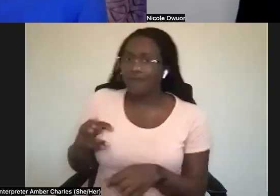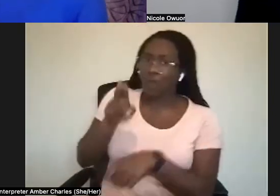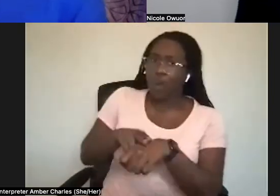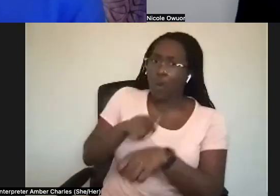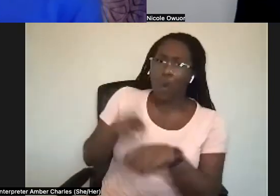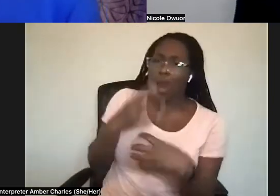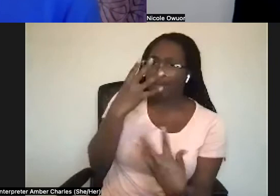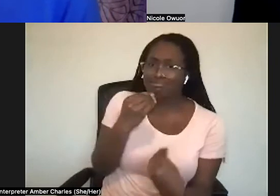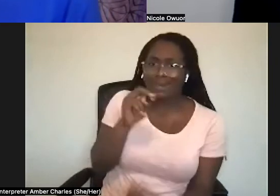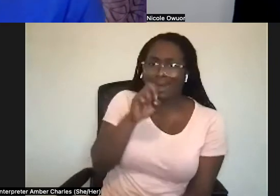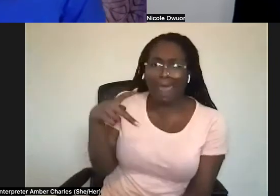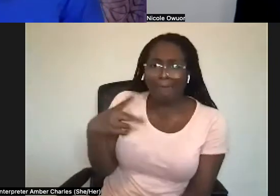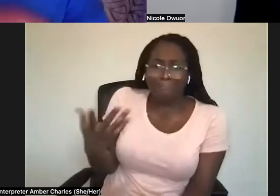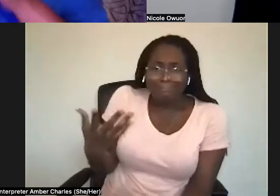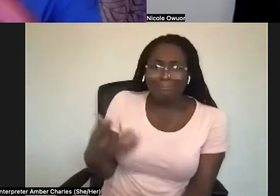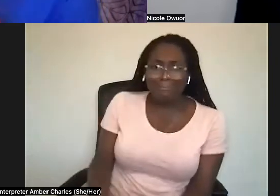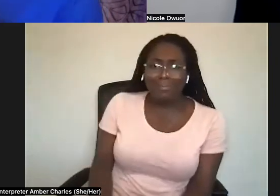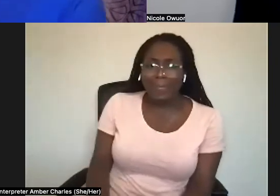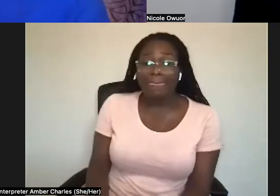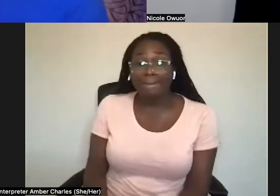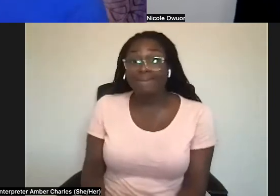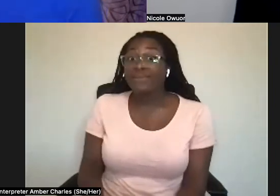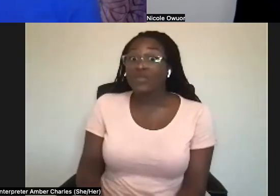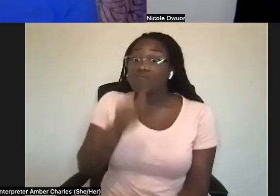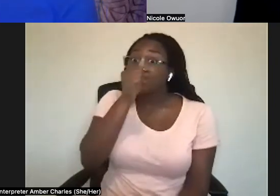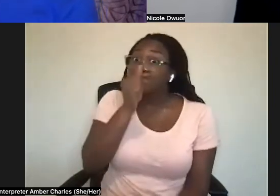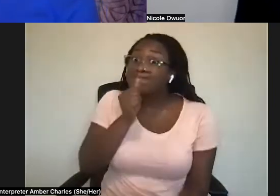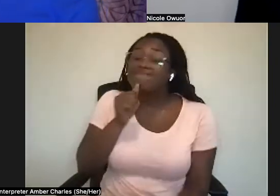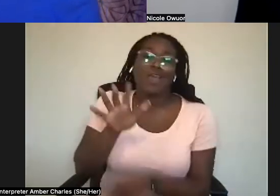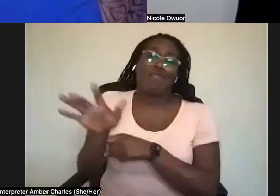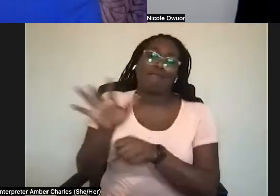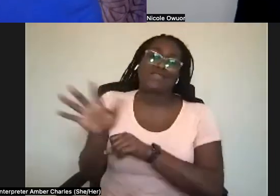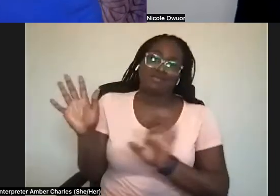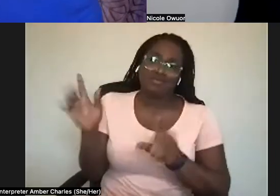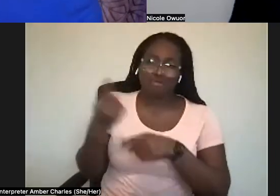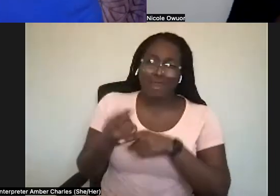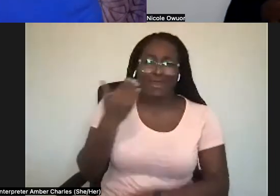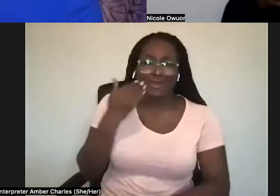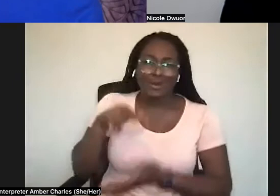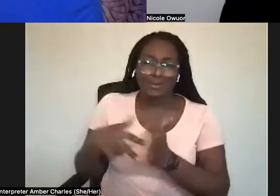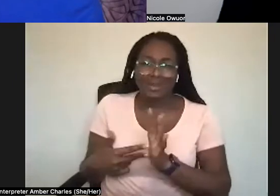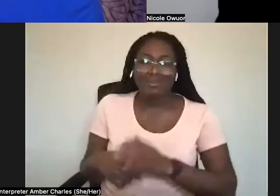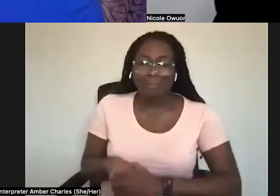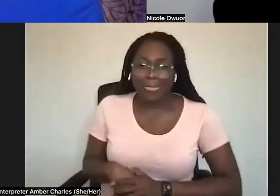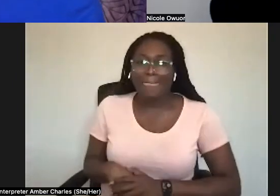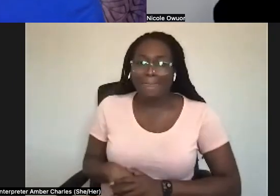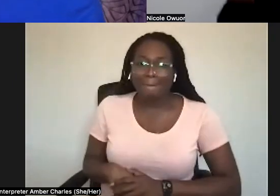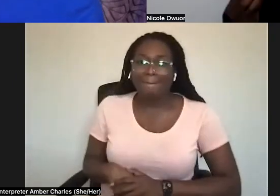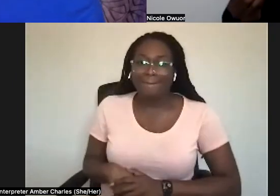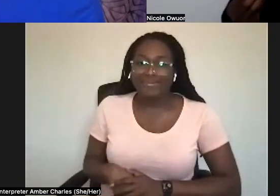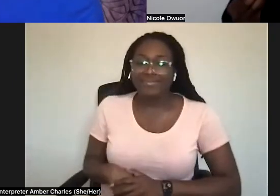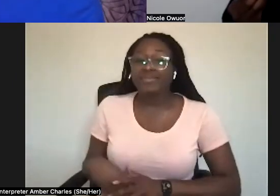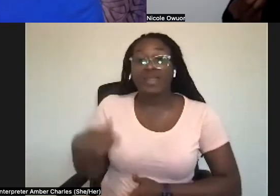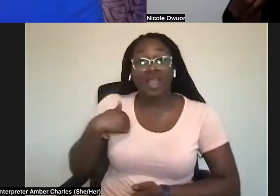nap. And you've been through enough. Yes. You know what I mean? So I